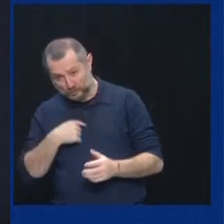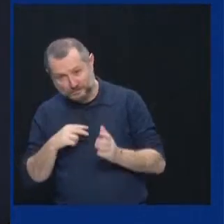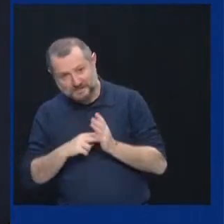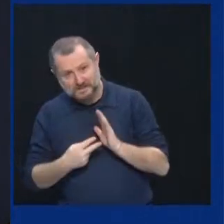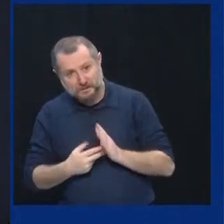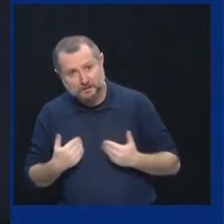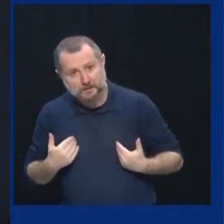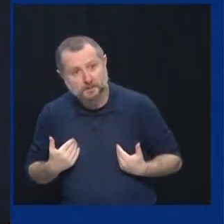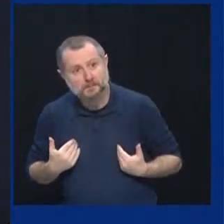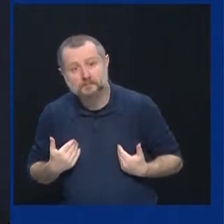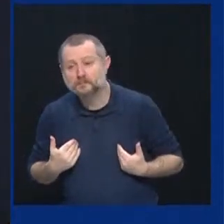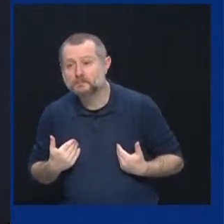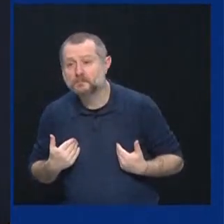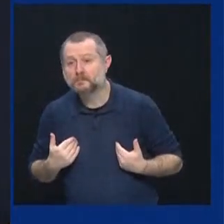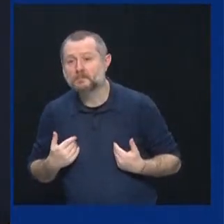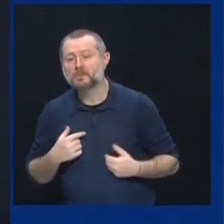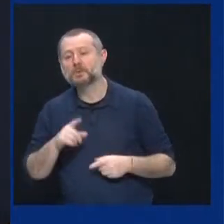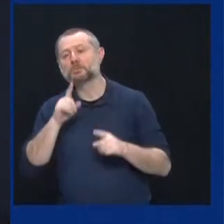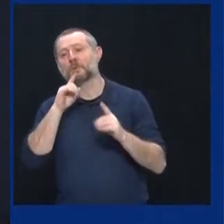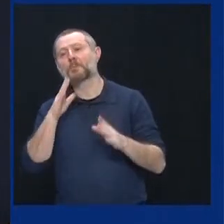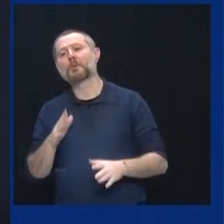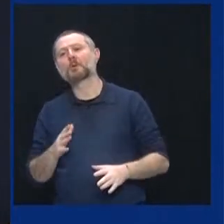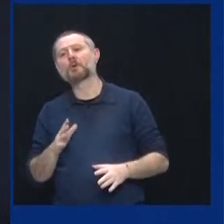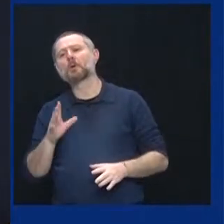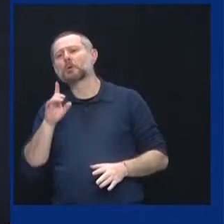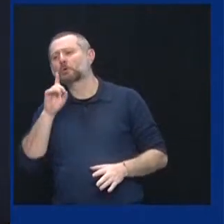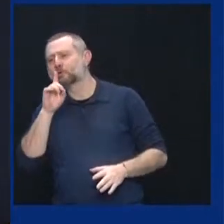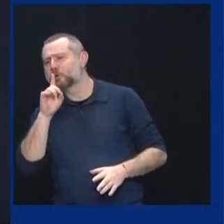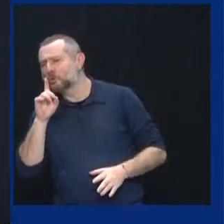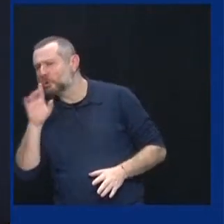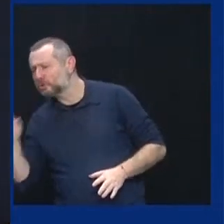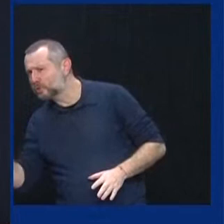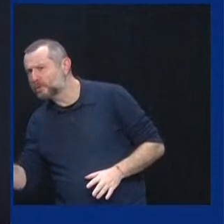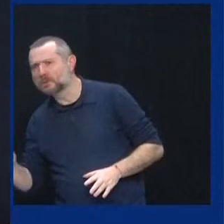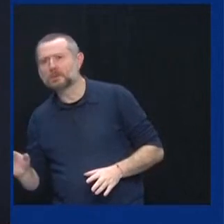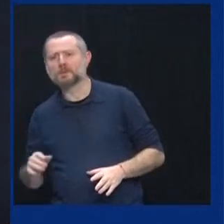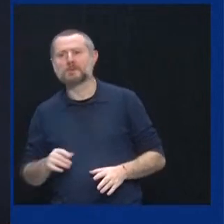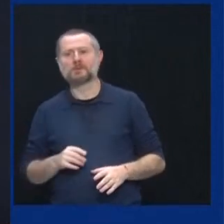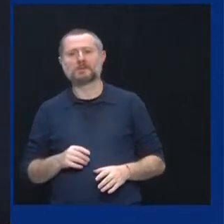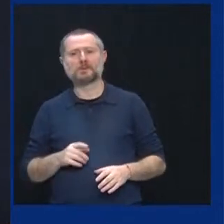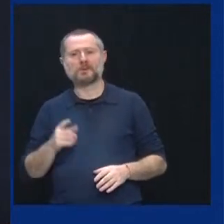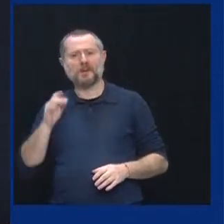here? Shh. Shh. Peter's on the phone. Go ahead, Peter.